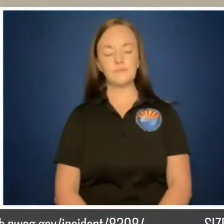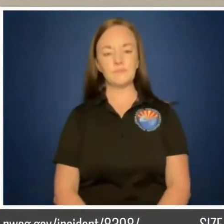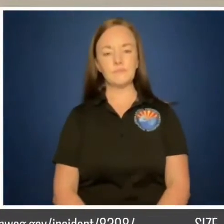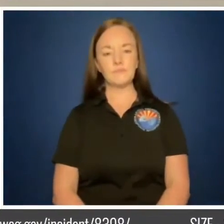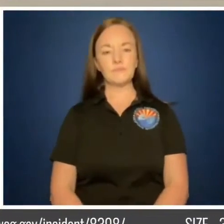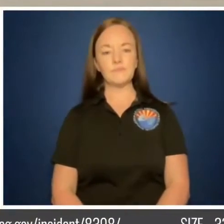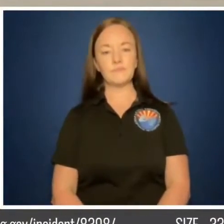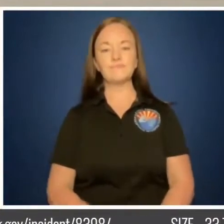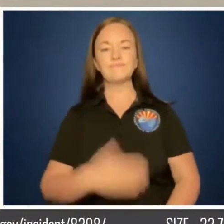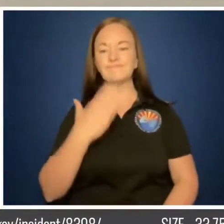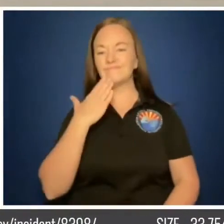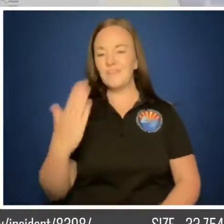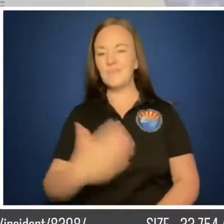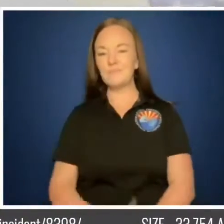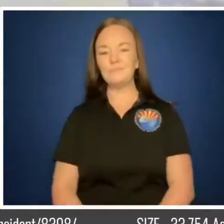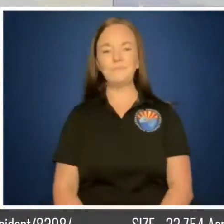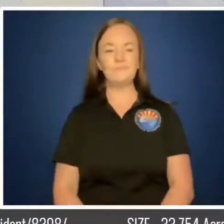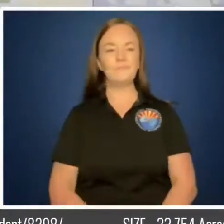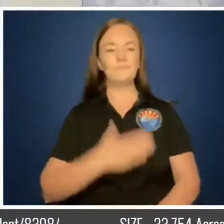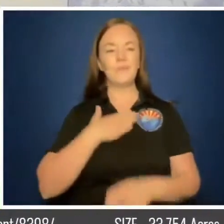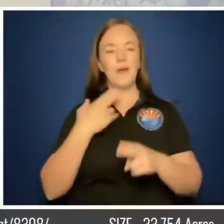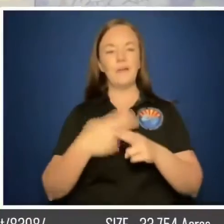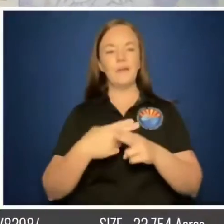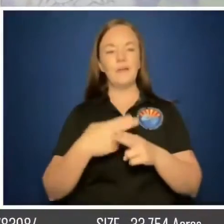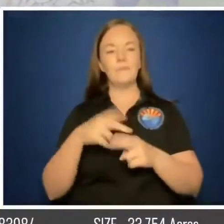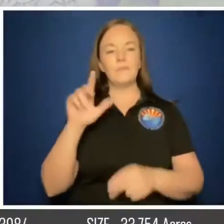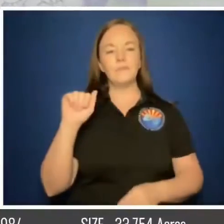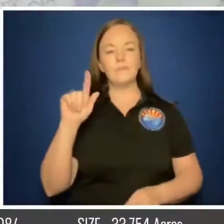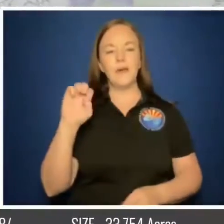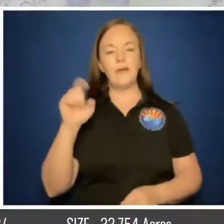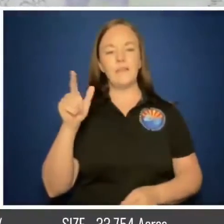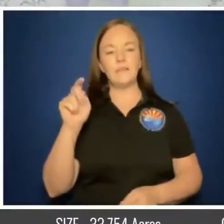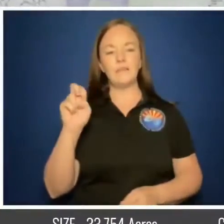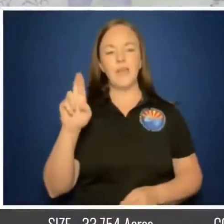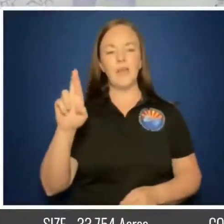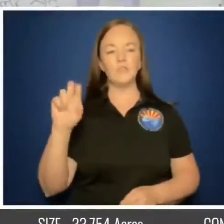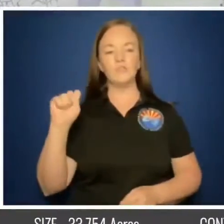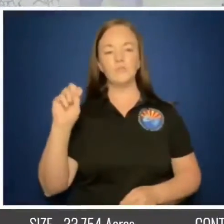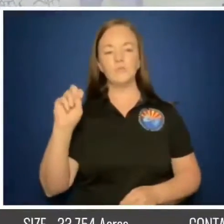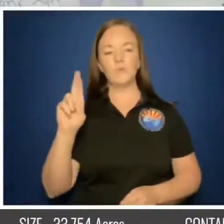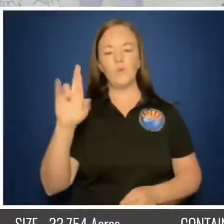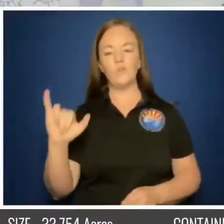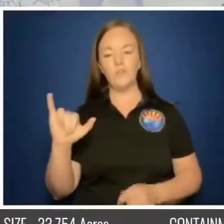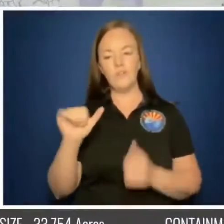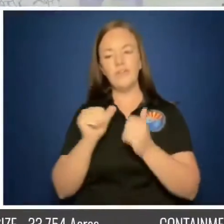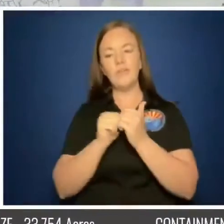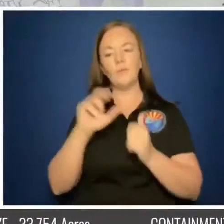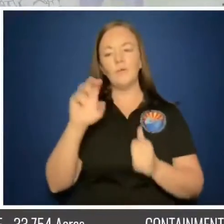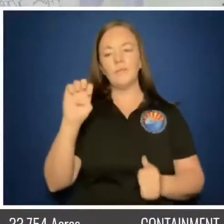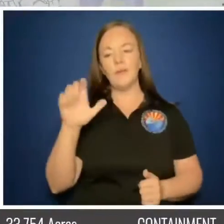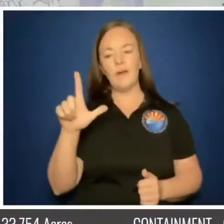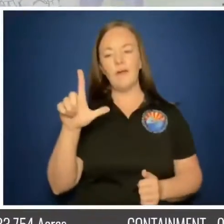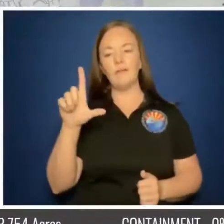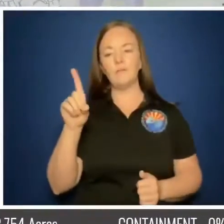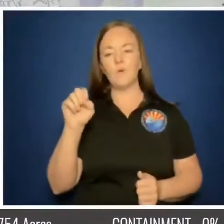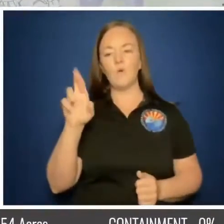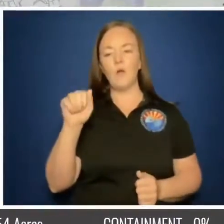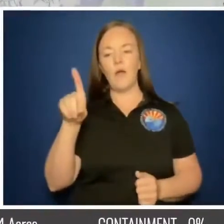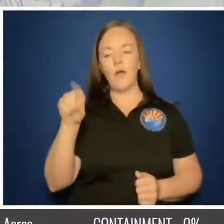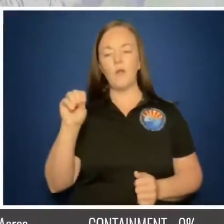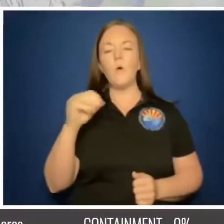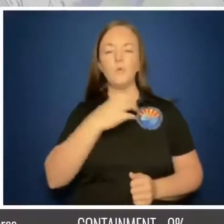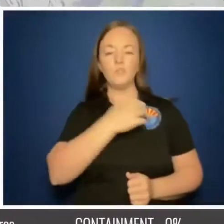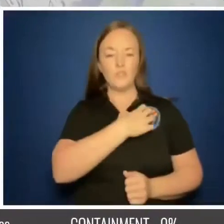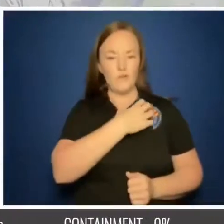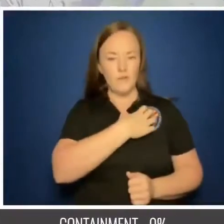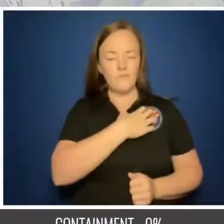Thank you. My name is Alexander Sori with the El Dorado County Sheriff's Office, and I'm the Public Information Officer. So to start off, I'll talk a